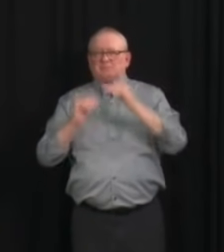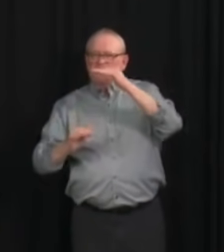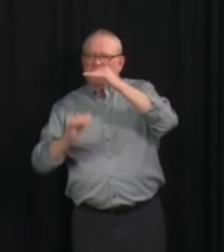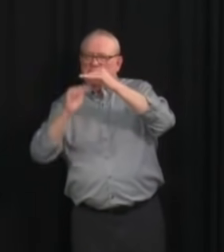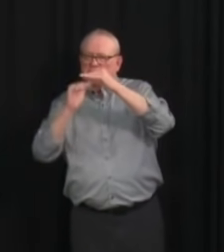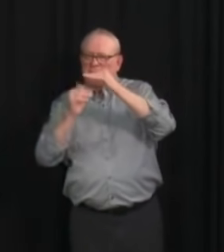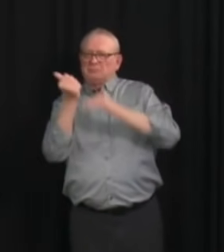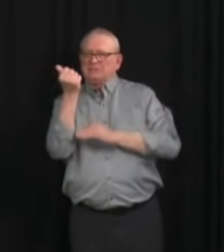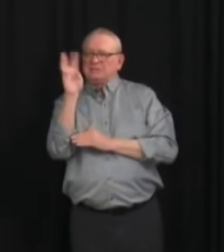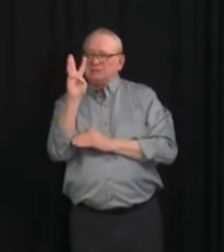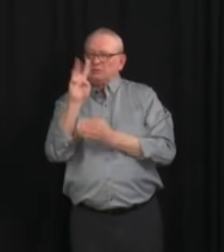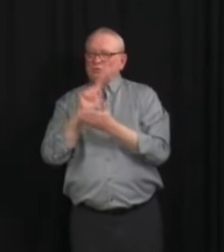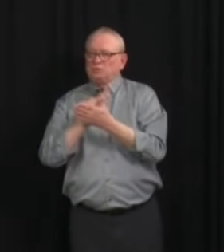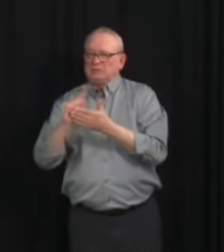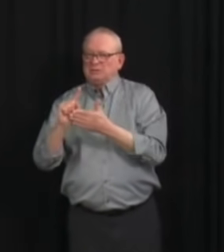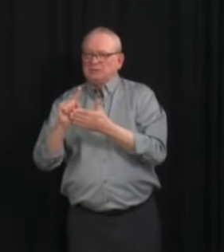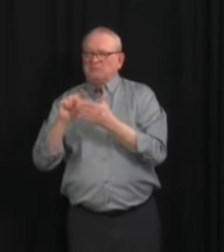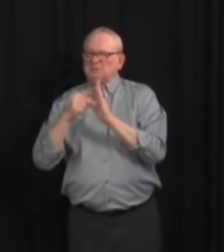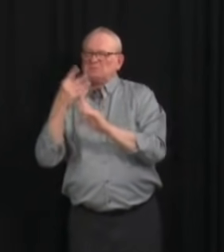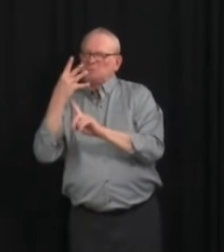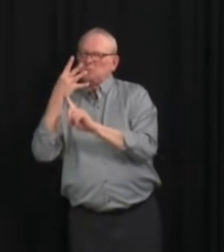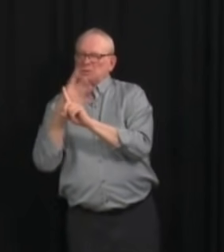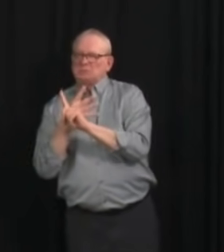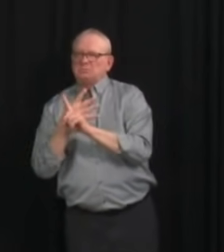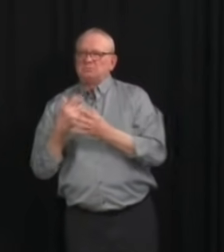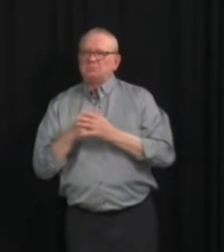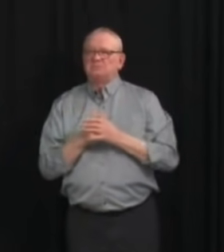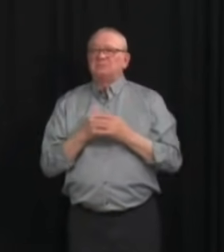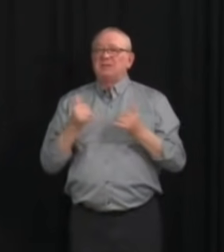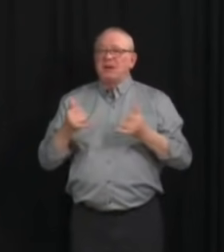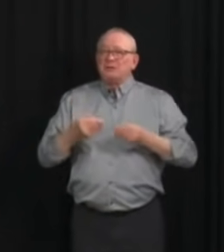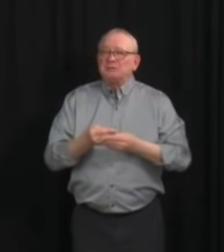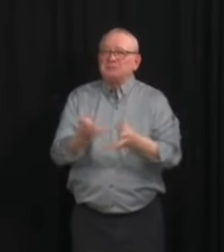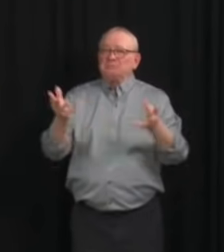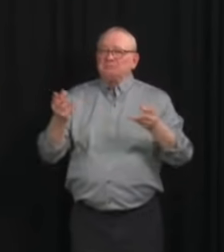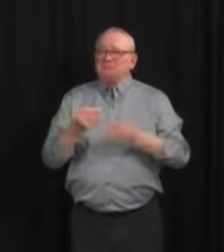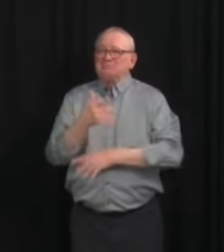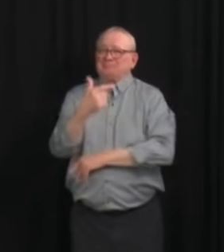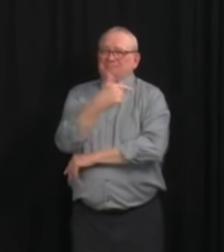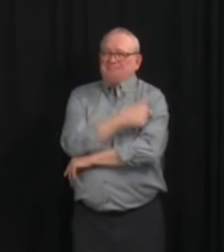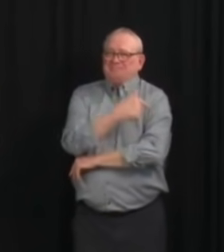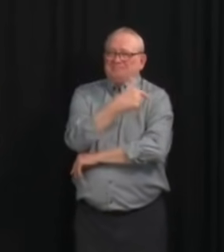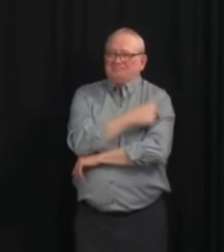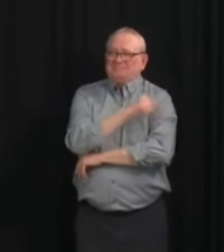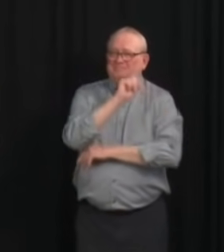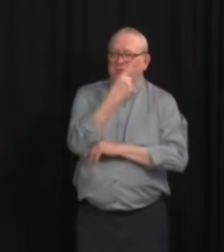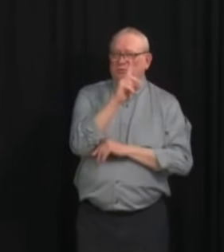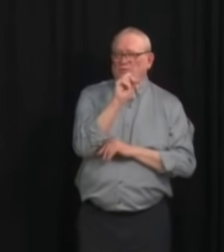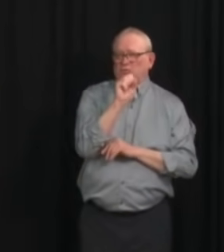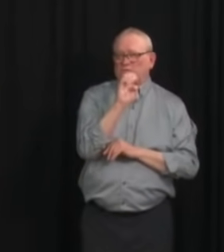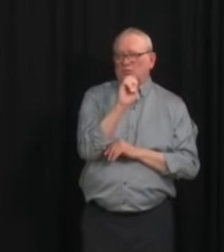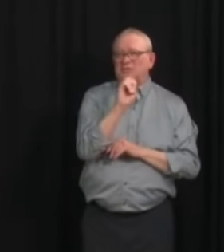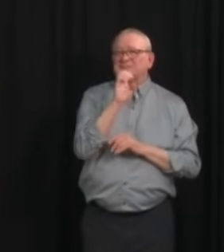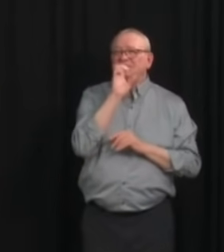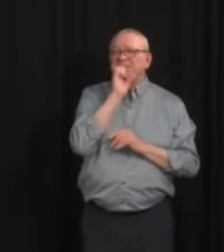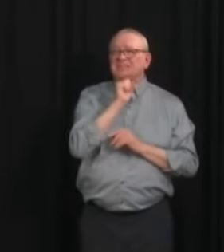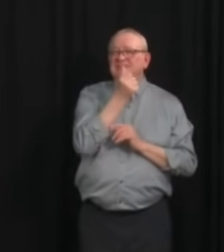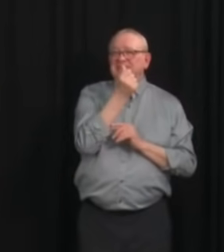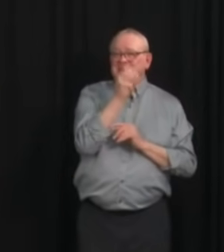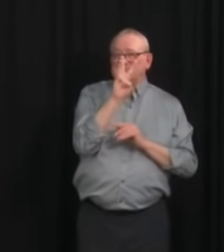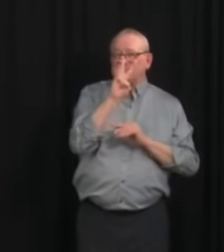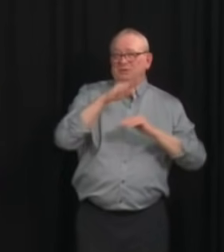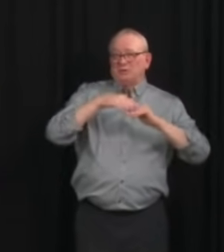finish offering first doses to all Albertans 16 and over, we will start second doses as soon as our supply